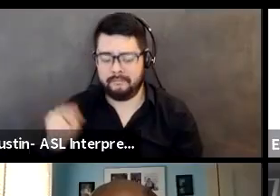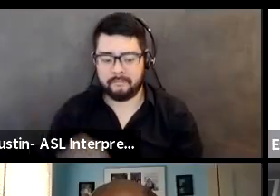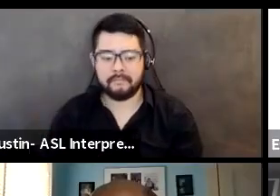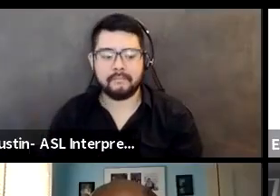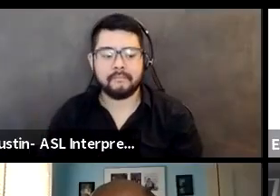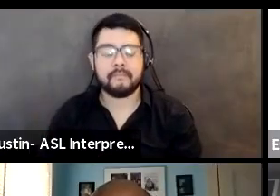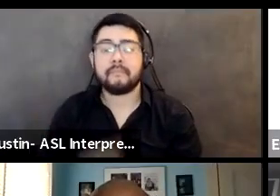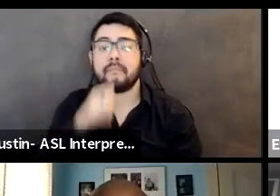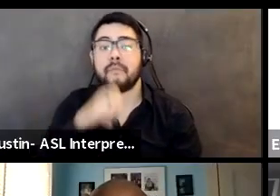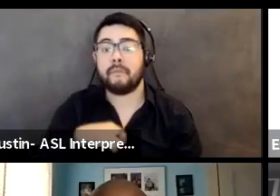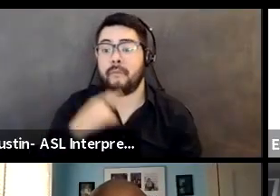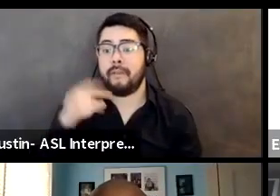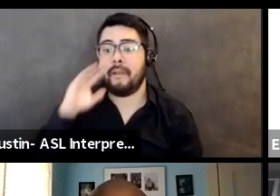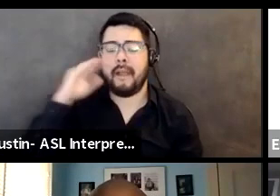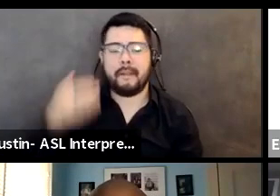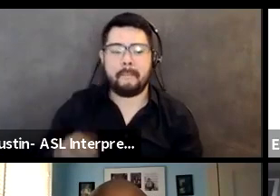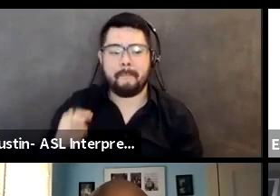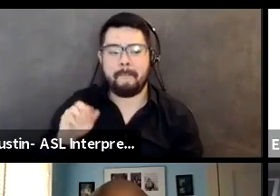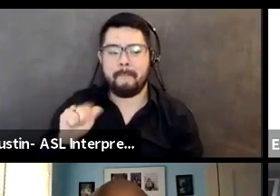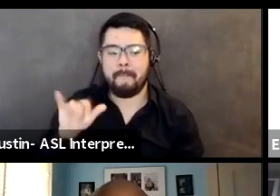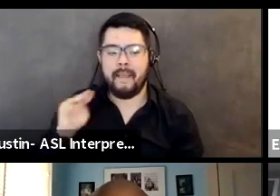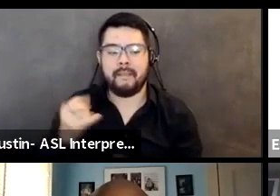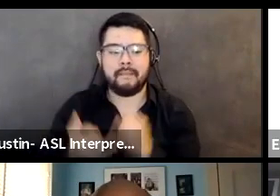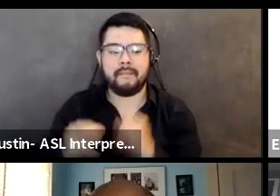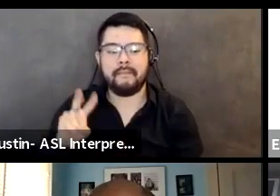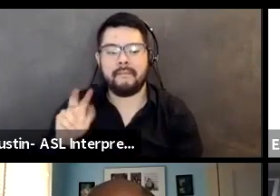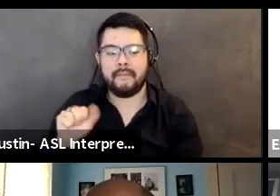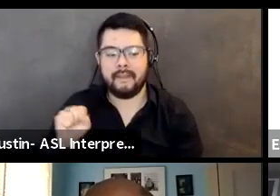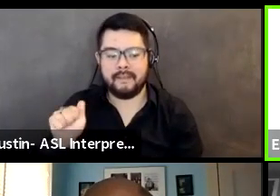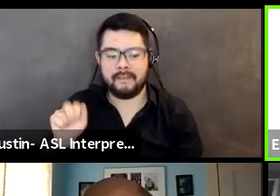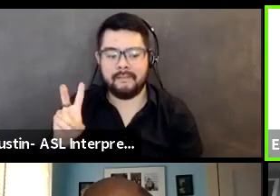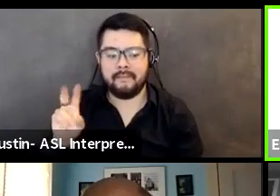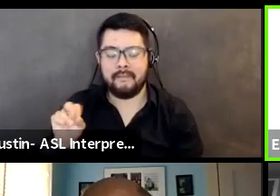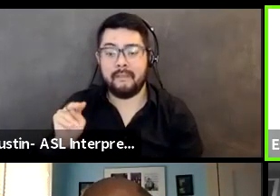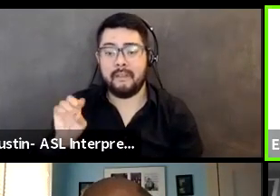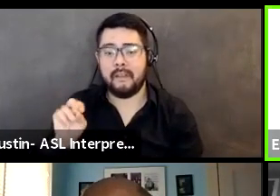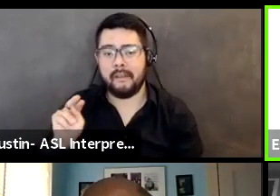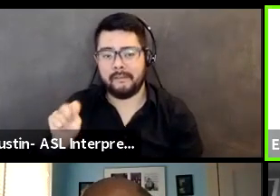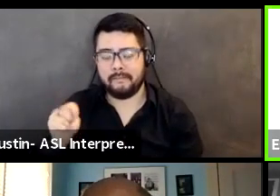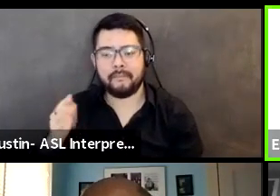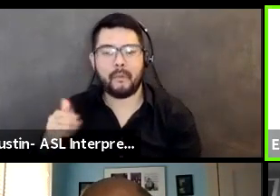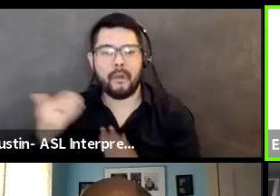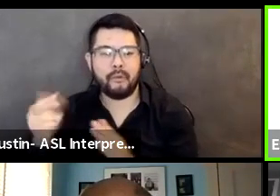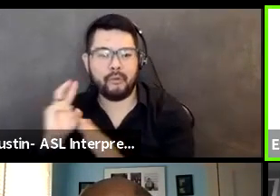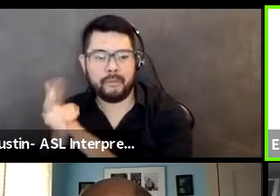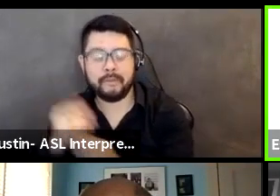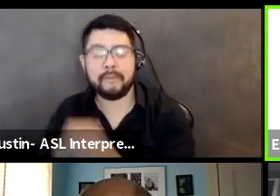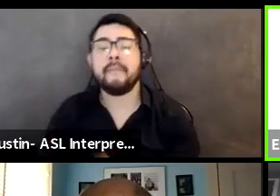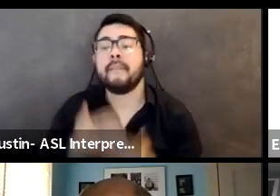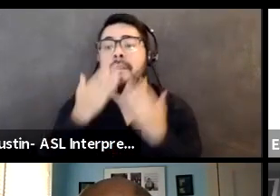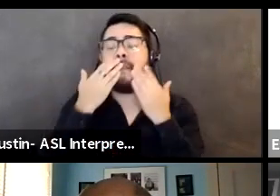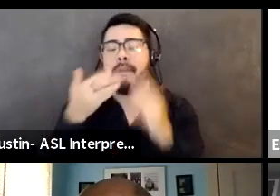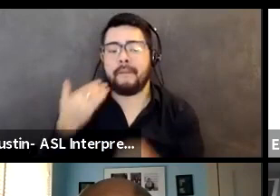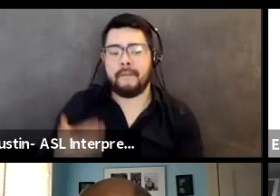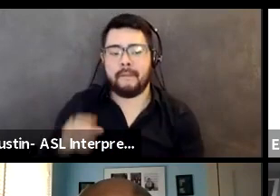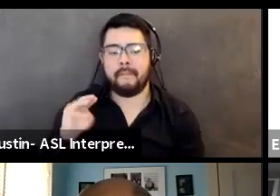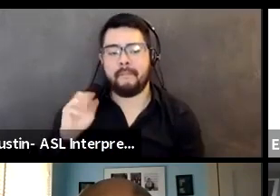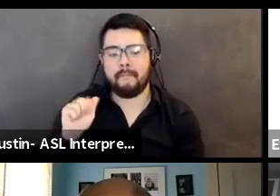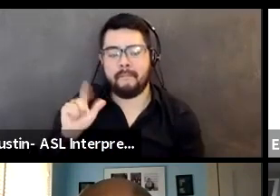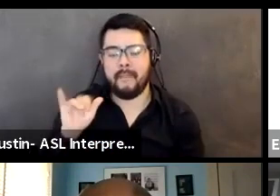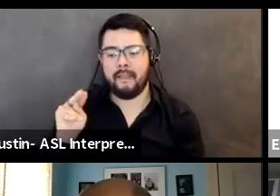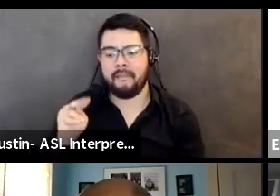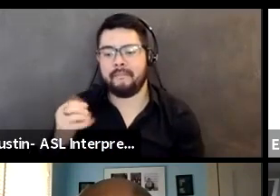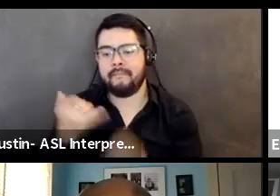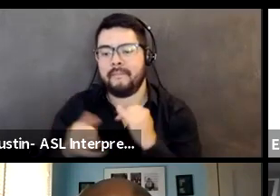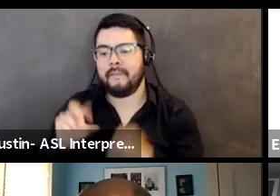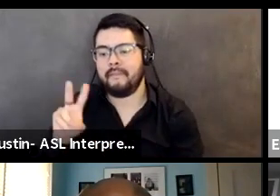hello this is mahlen vasavanand thank you please proceed you have two minutes thank you my name is malin vasavanand